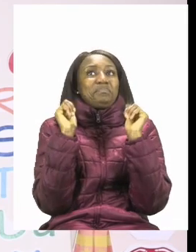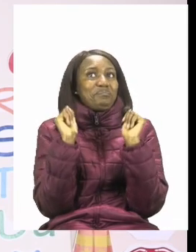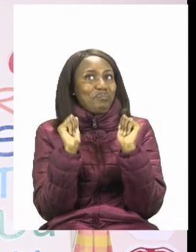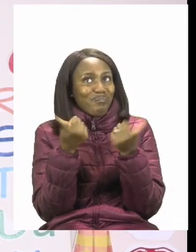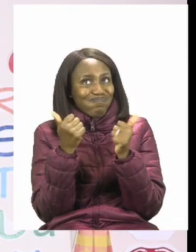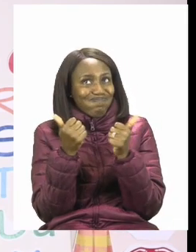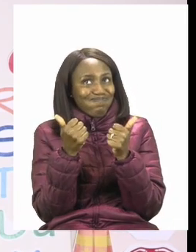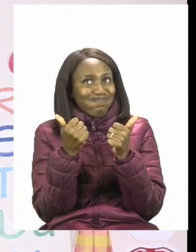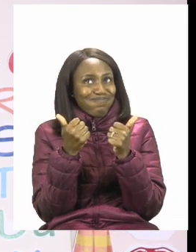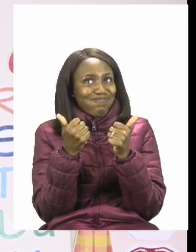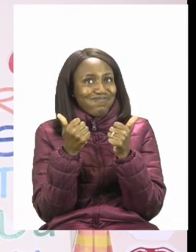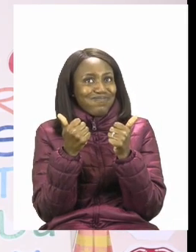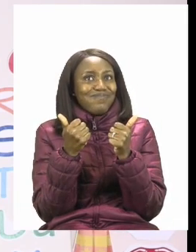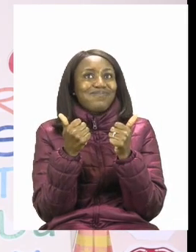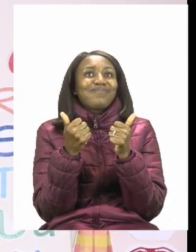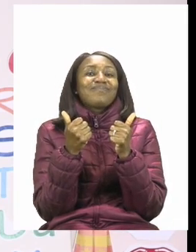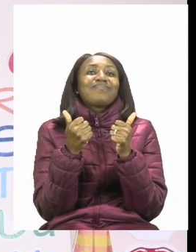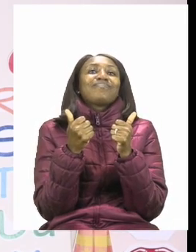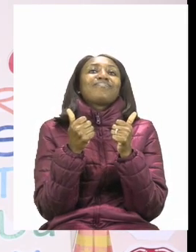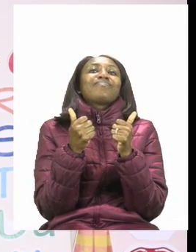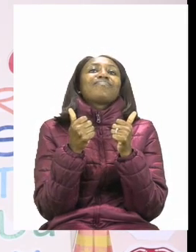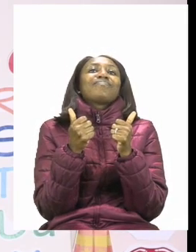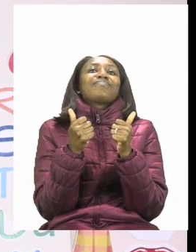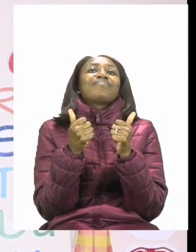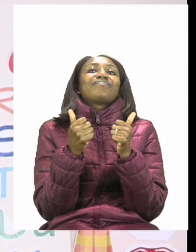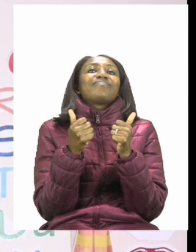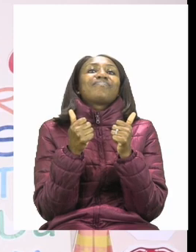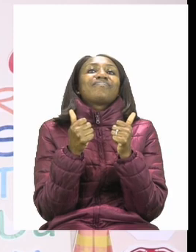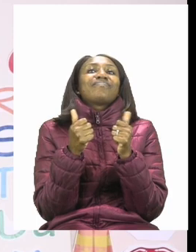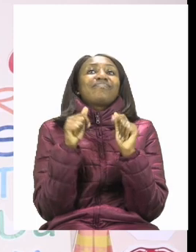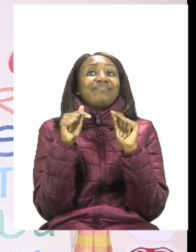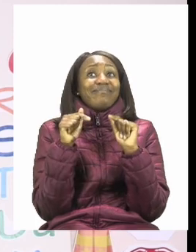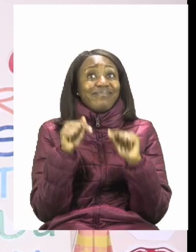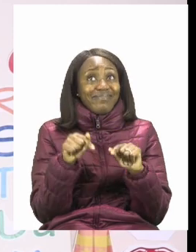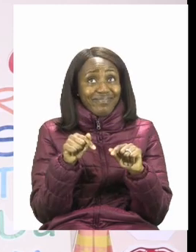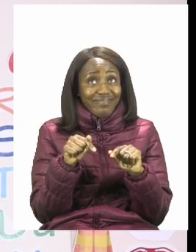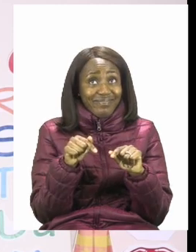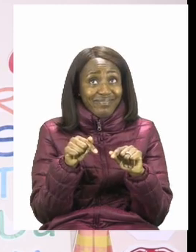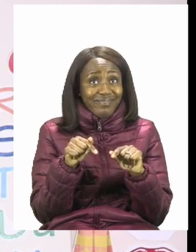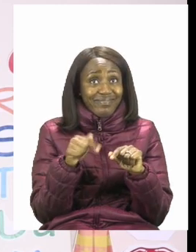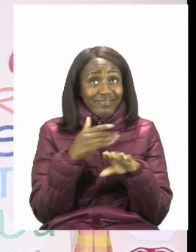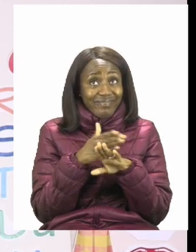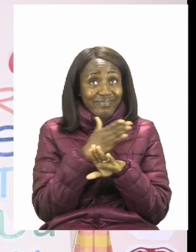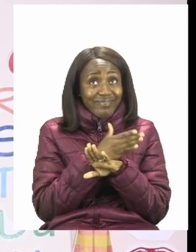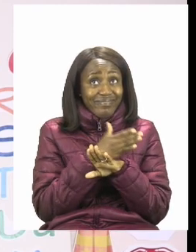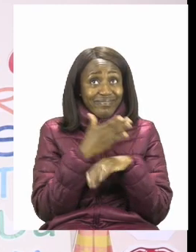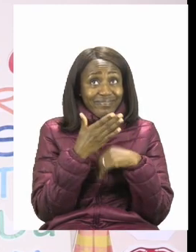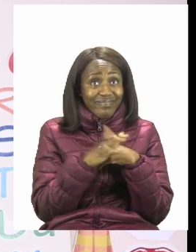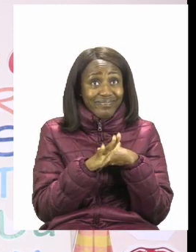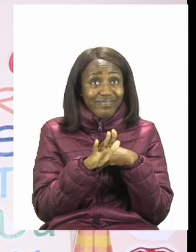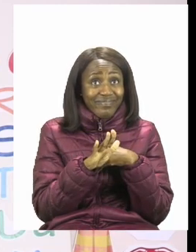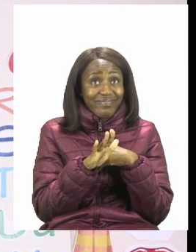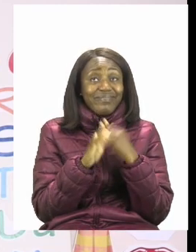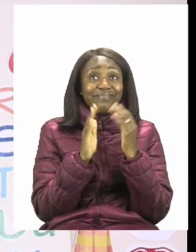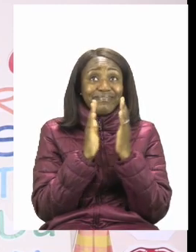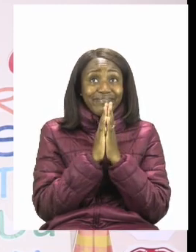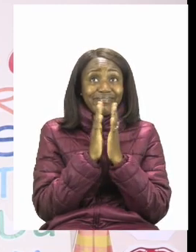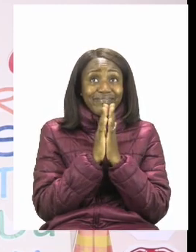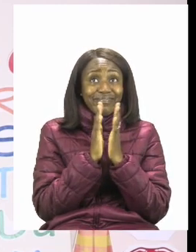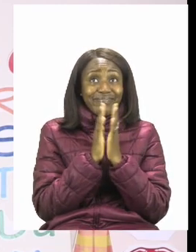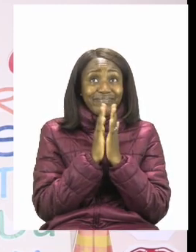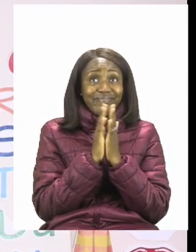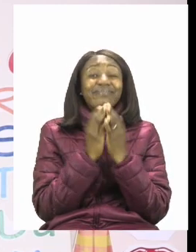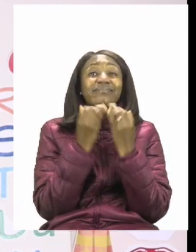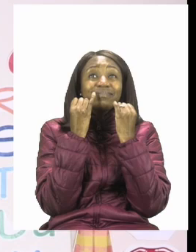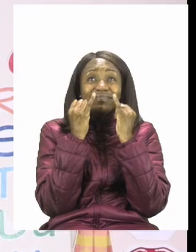Absolutely. So now we are going to say goodbye. Before we go, I just want to say, please, boys